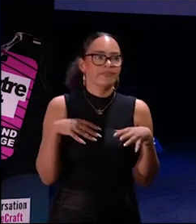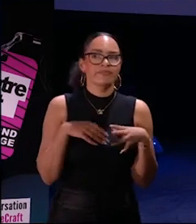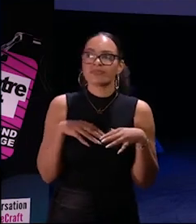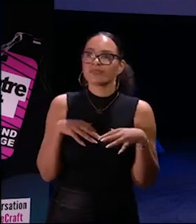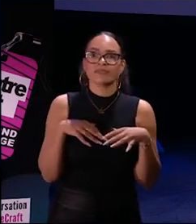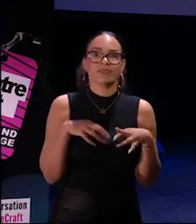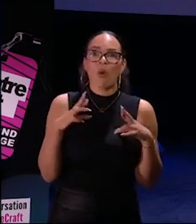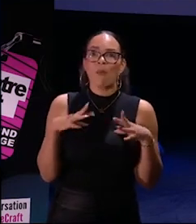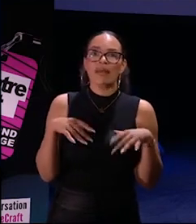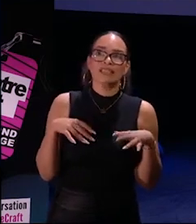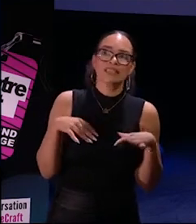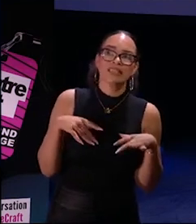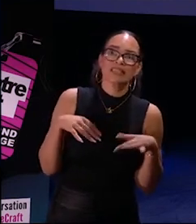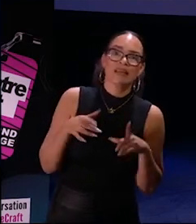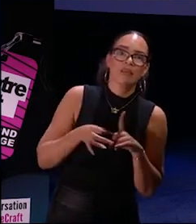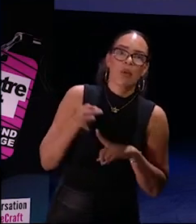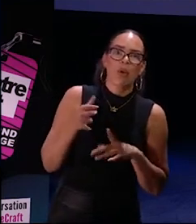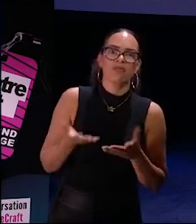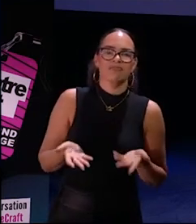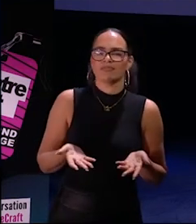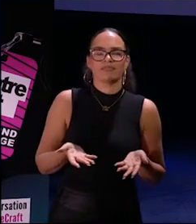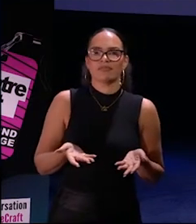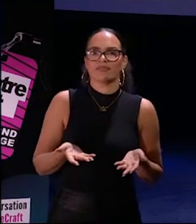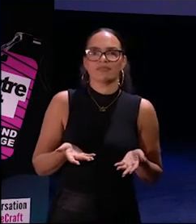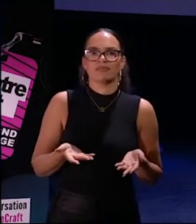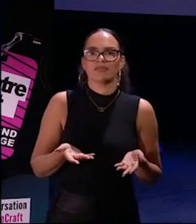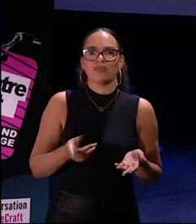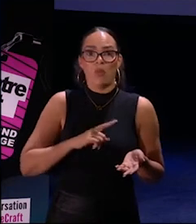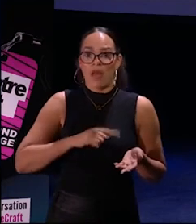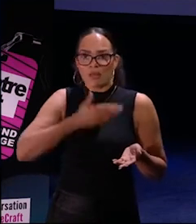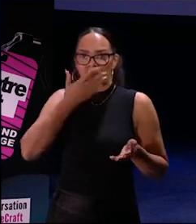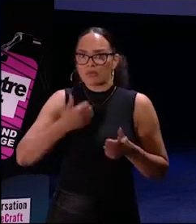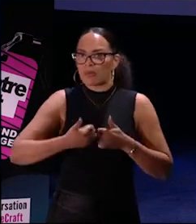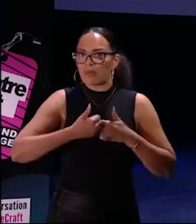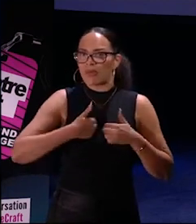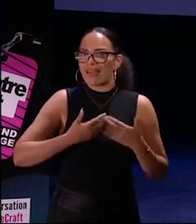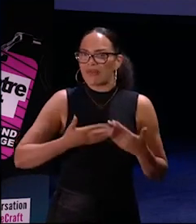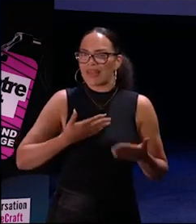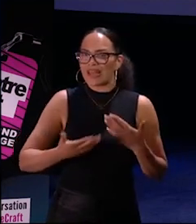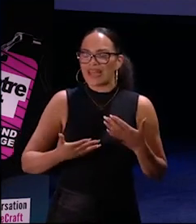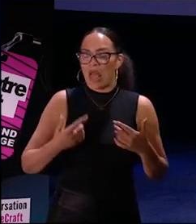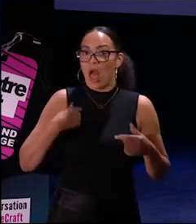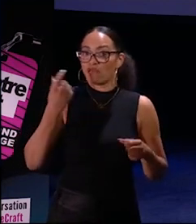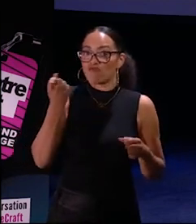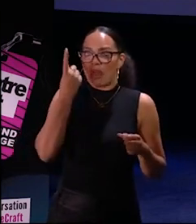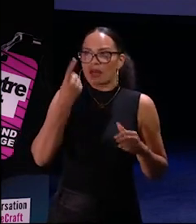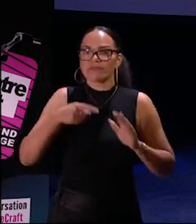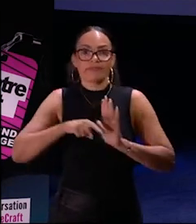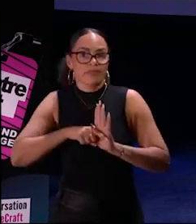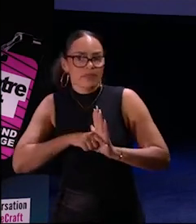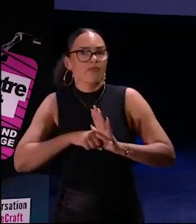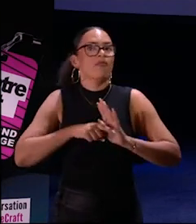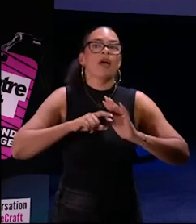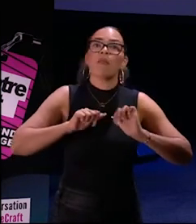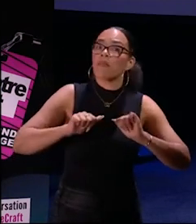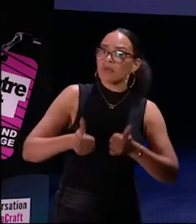hoping, because I didn't have any kind of support to be able to do that, which I realize is both a negative and a positive,